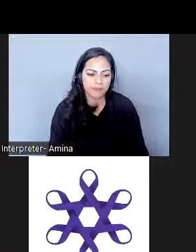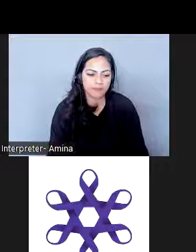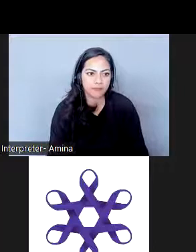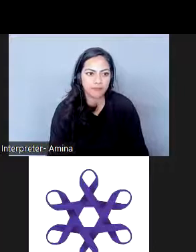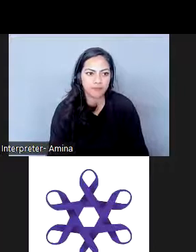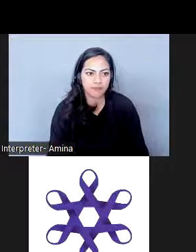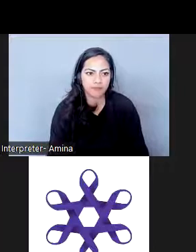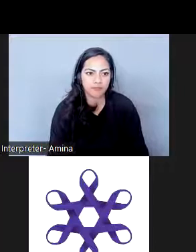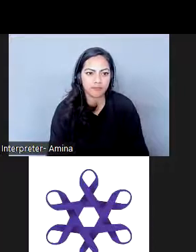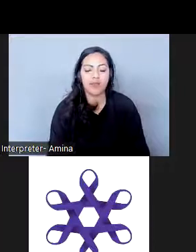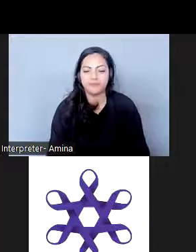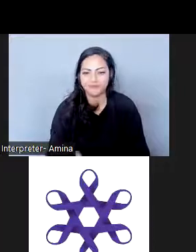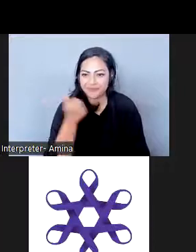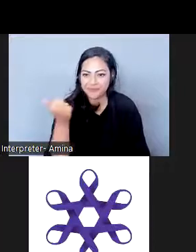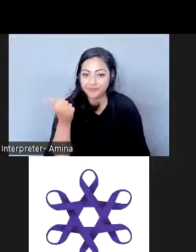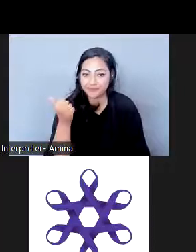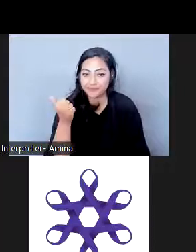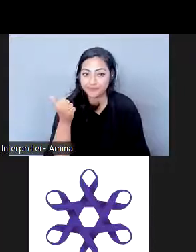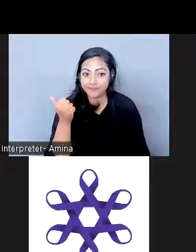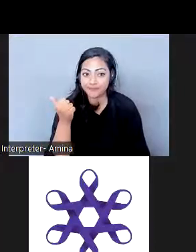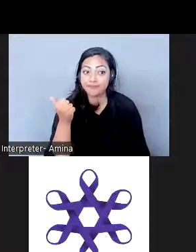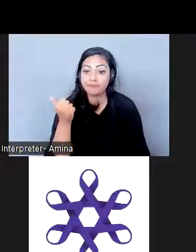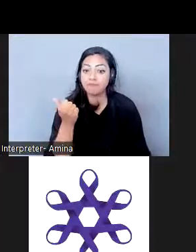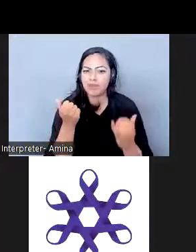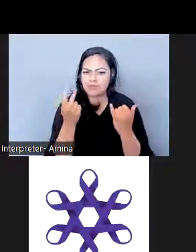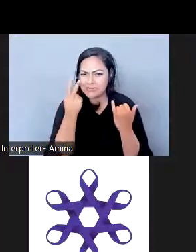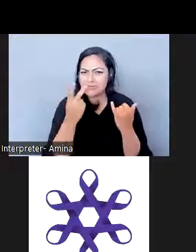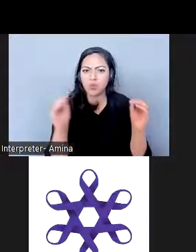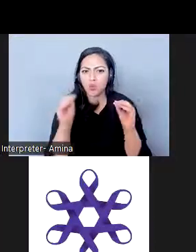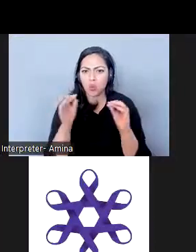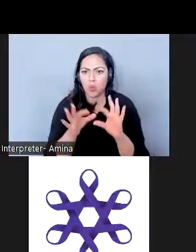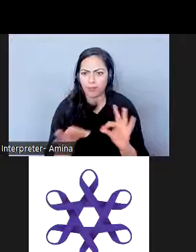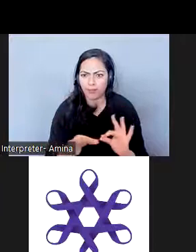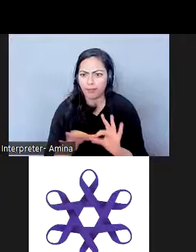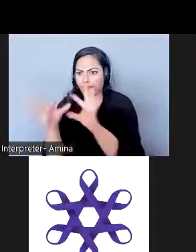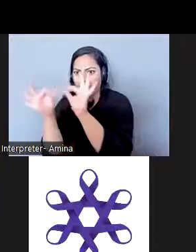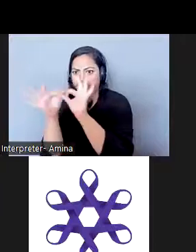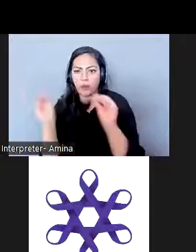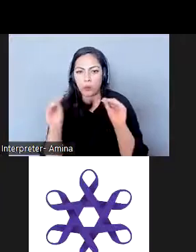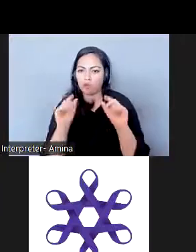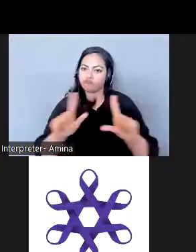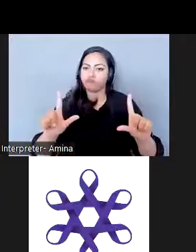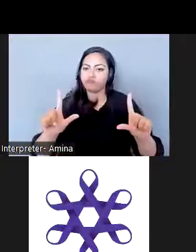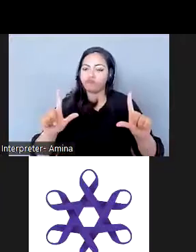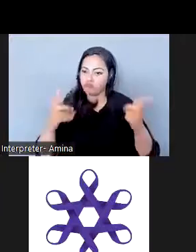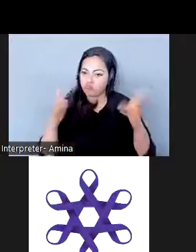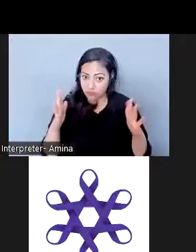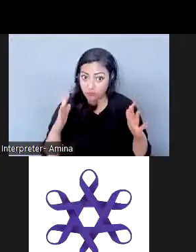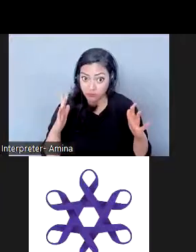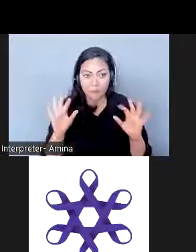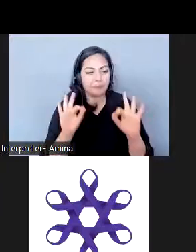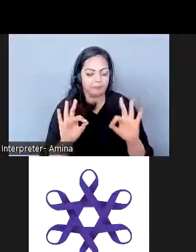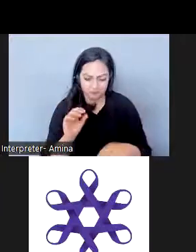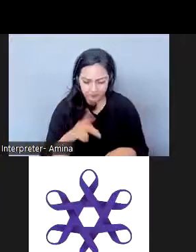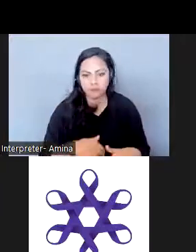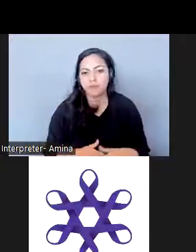There we go. Can everyone see just the plain slide now? Yes. Excellent. Well, thank you very much